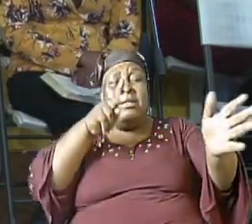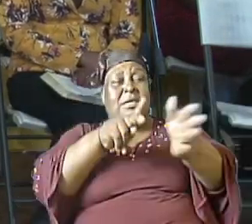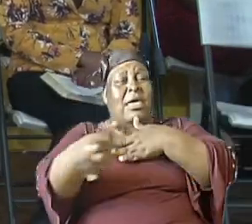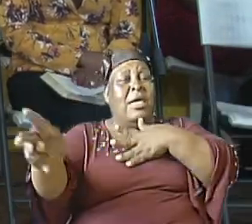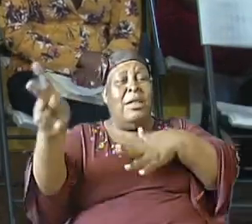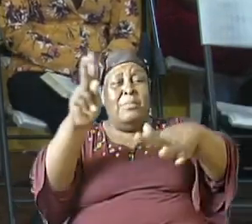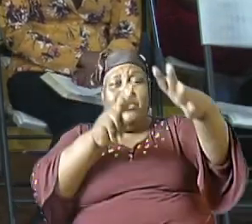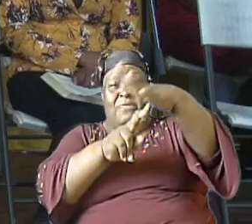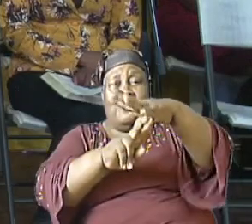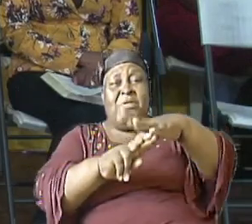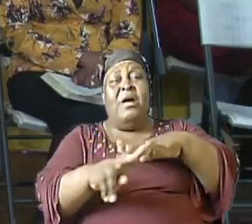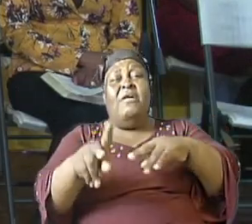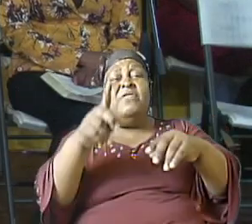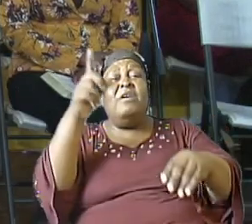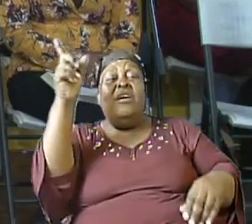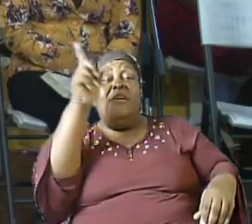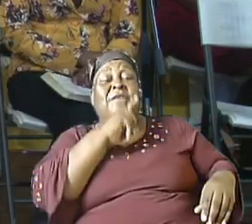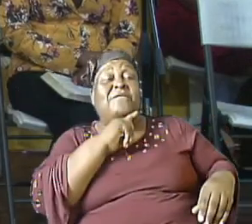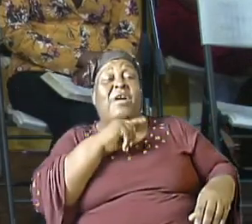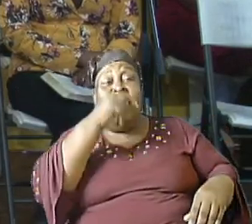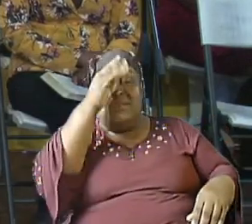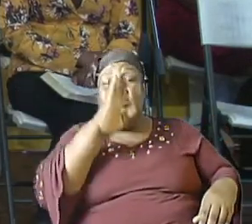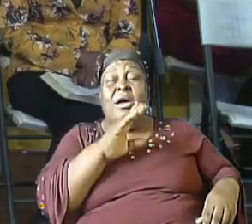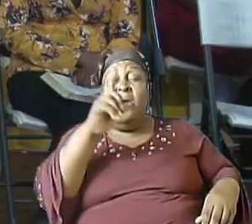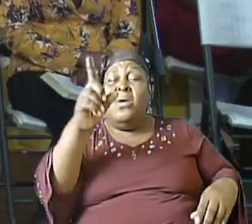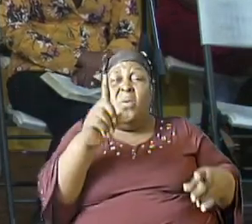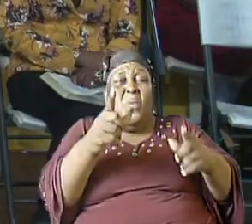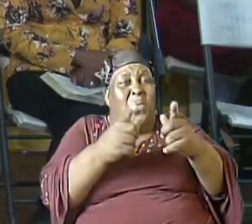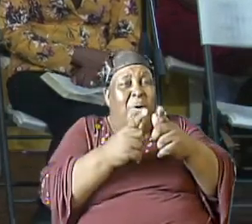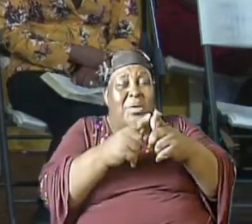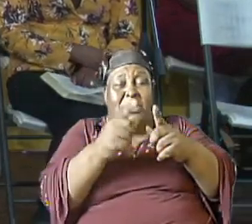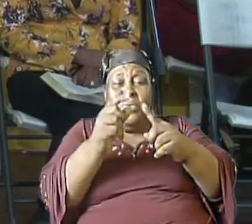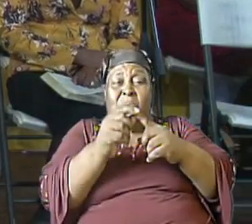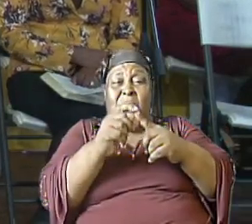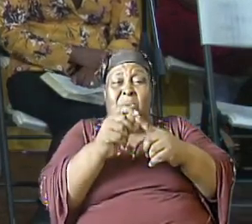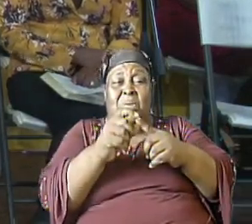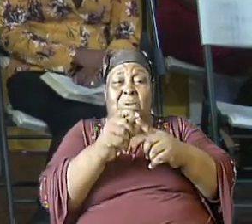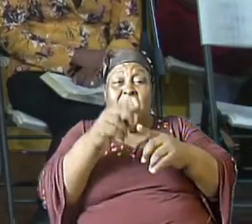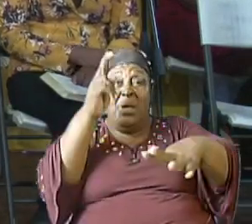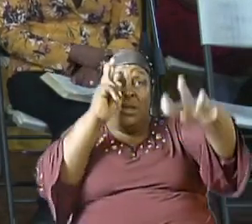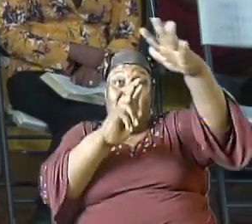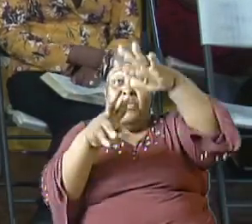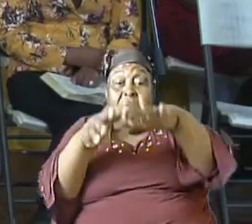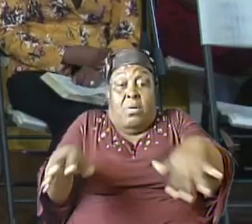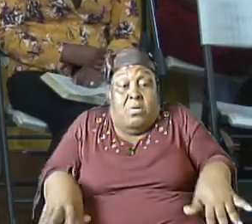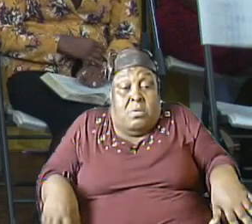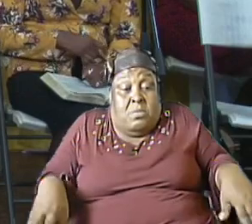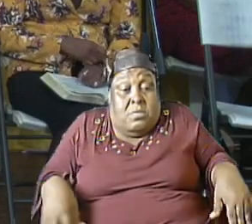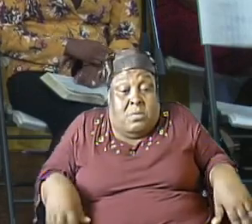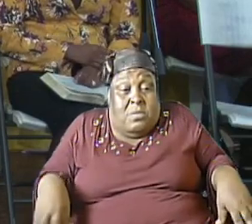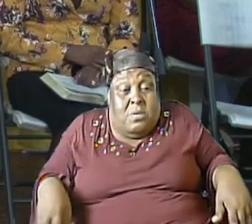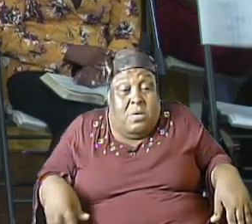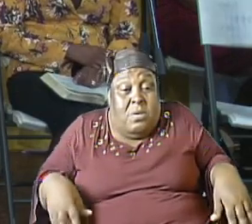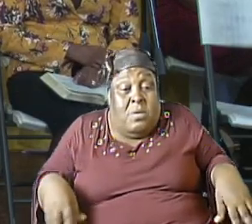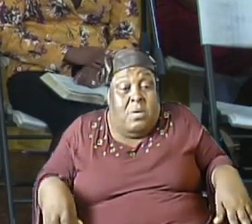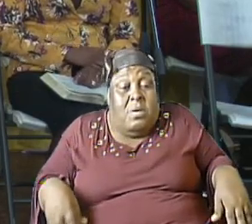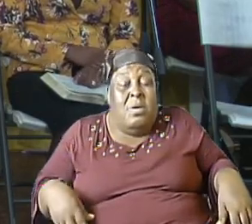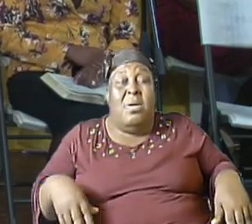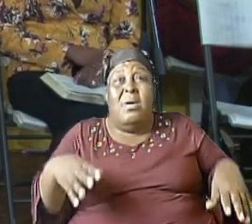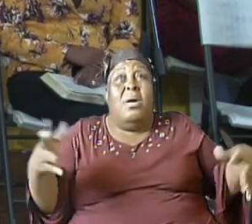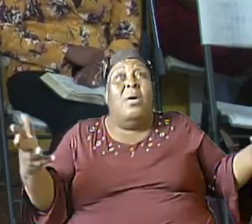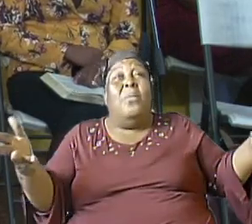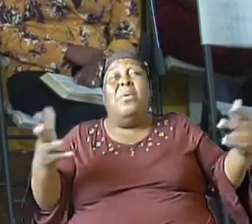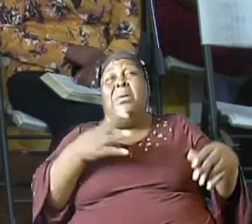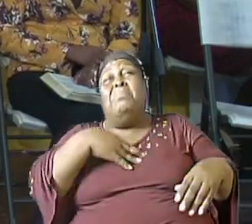Baal, one little word got the prophet trembling. Hallelujah. And said, what is my life? I am not better than